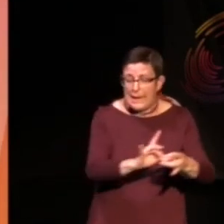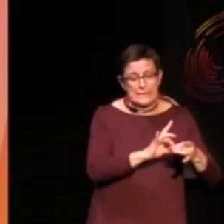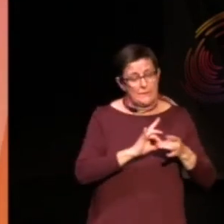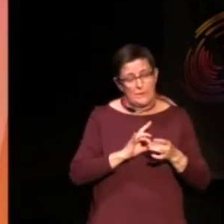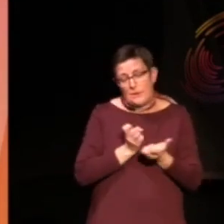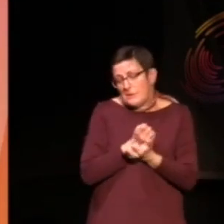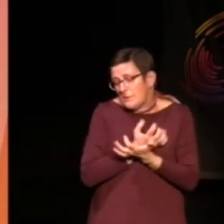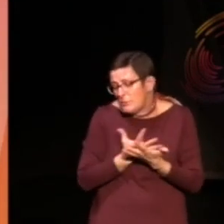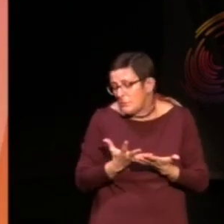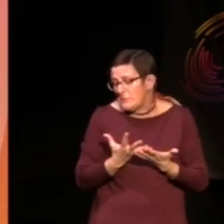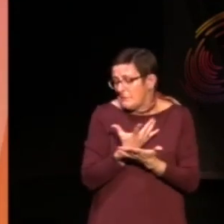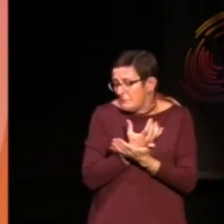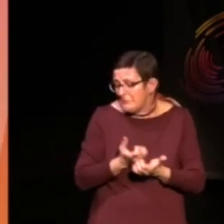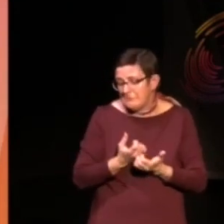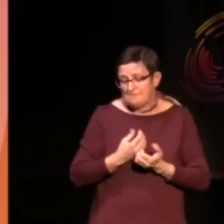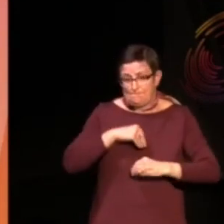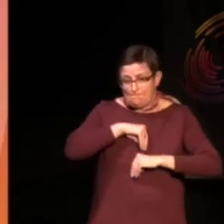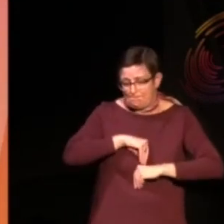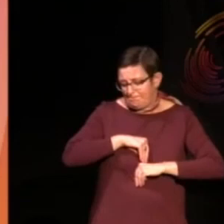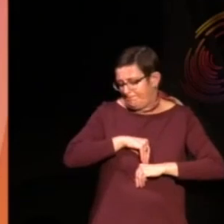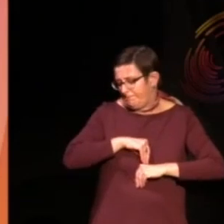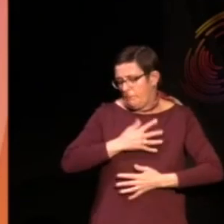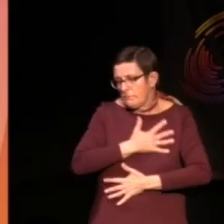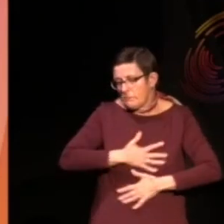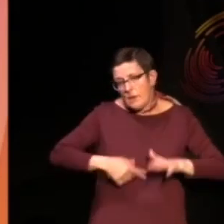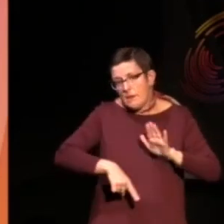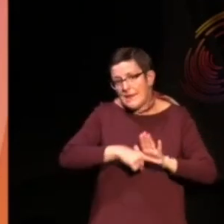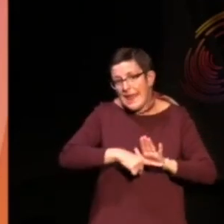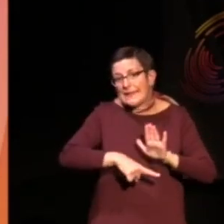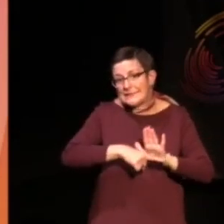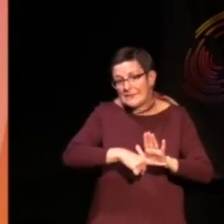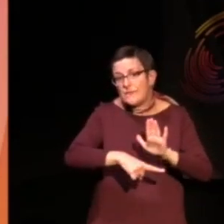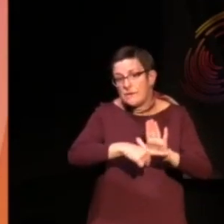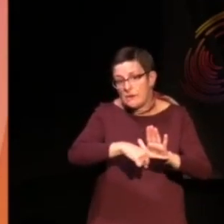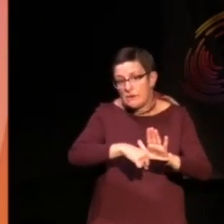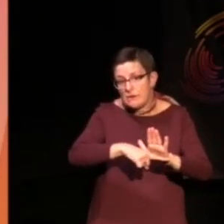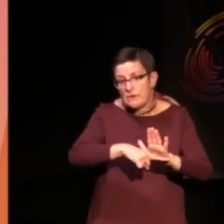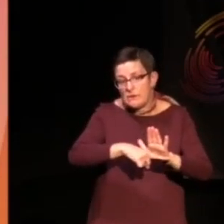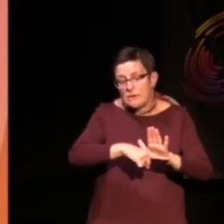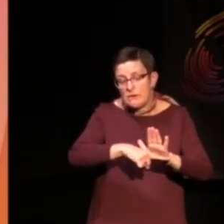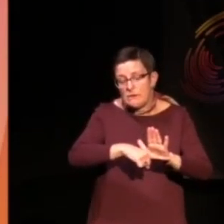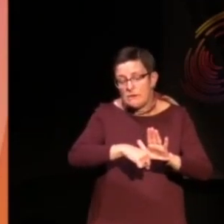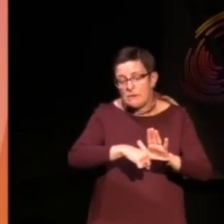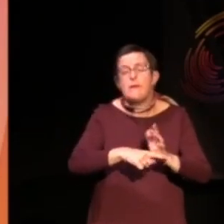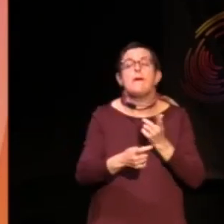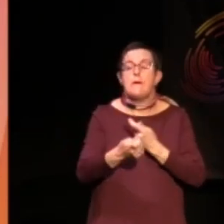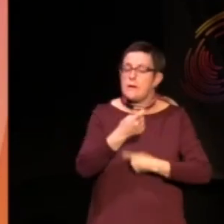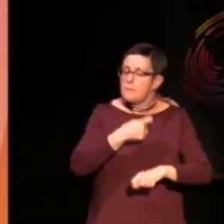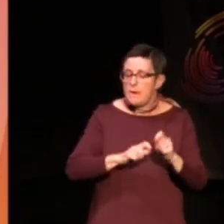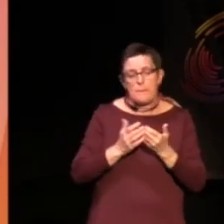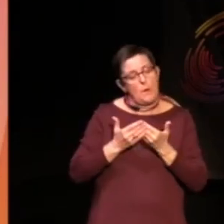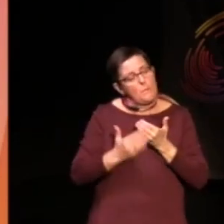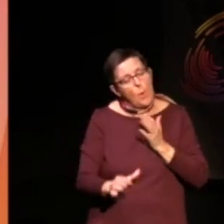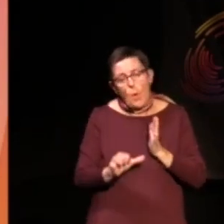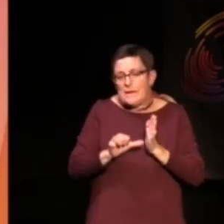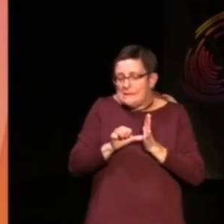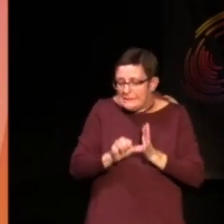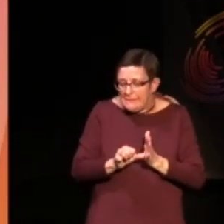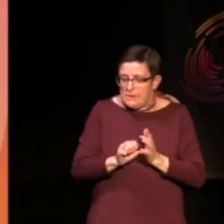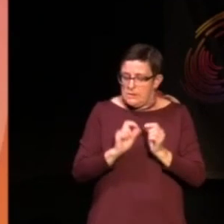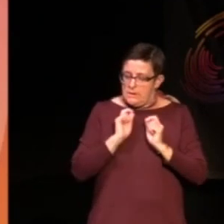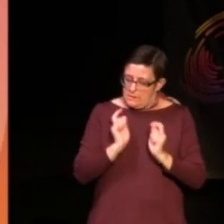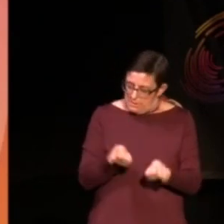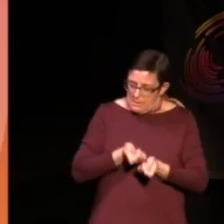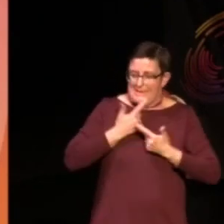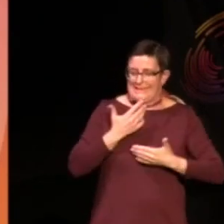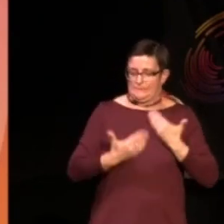many negative emotions. And in the words of H.G. Wells, it becomes more and more difficult to keep a mental